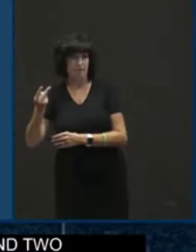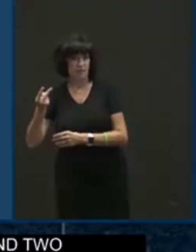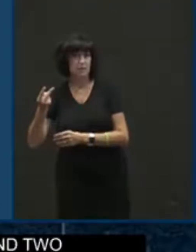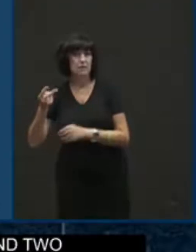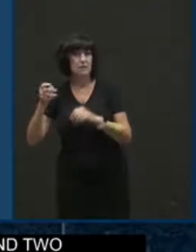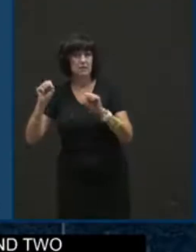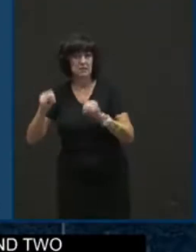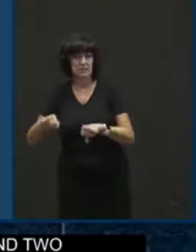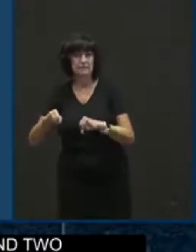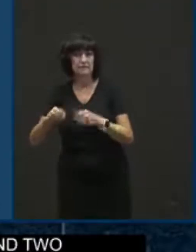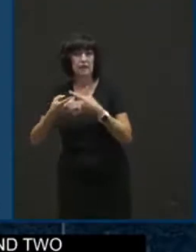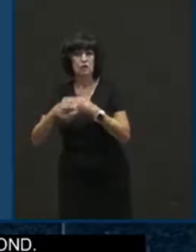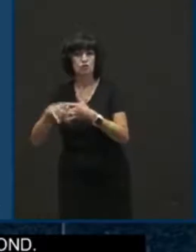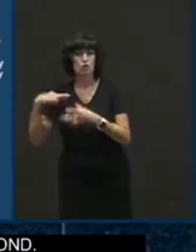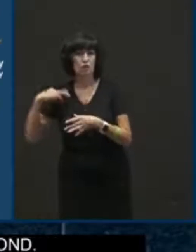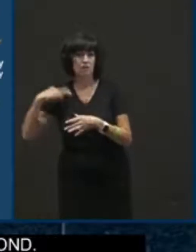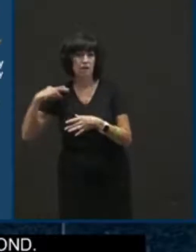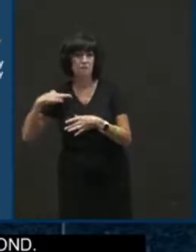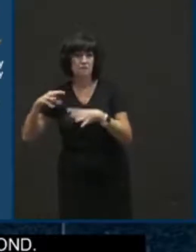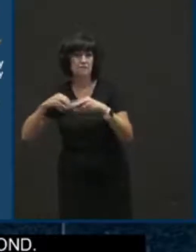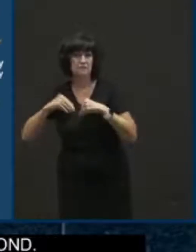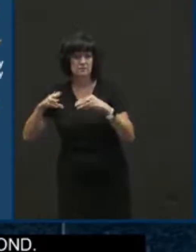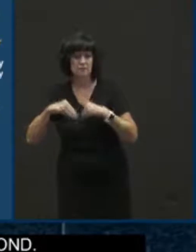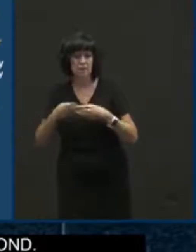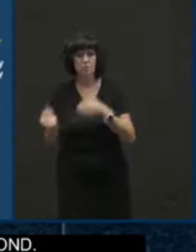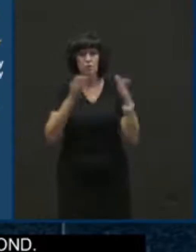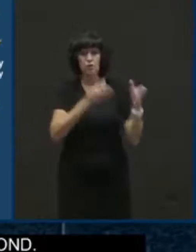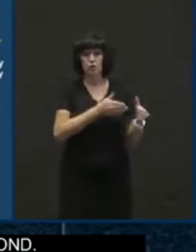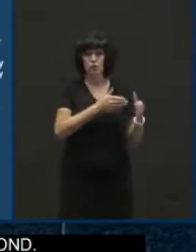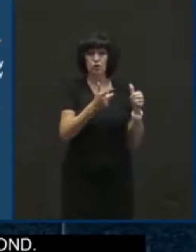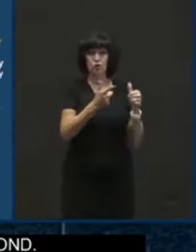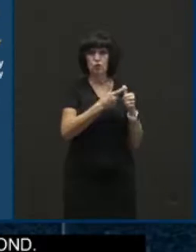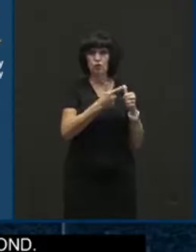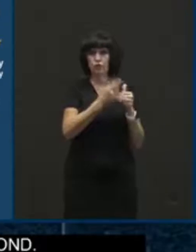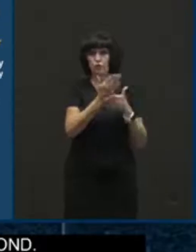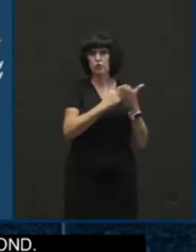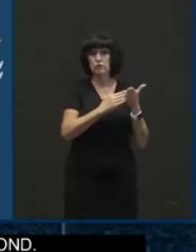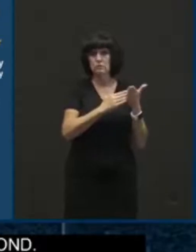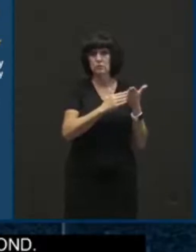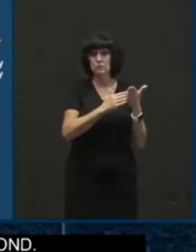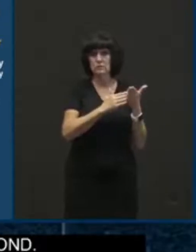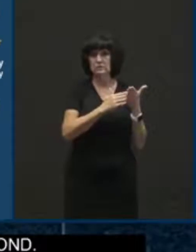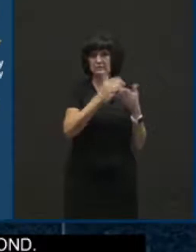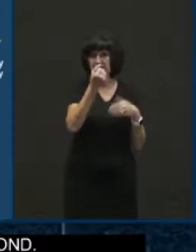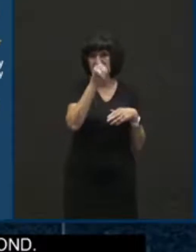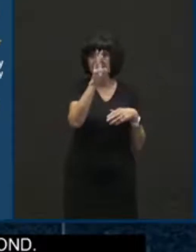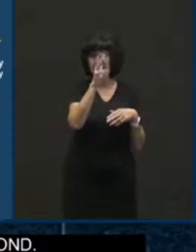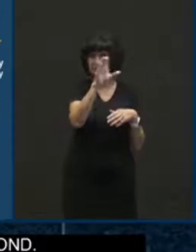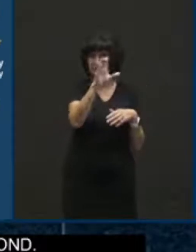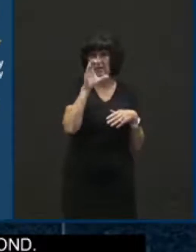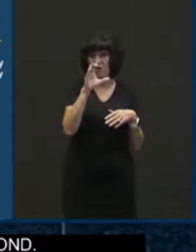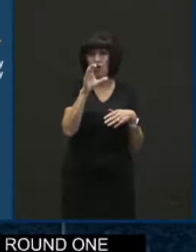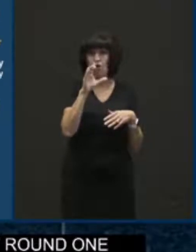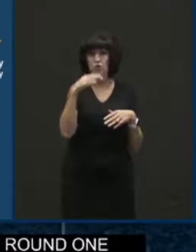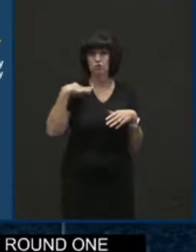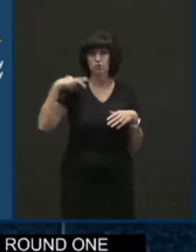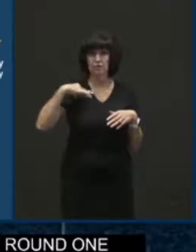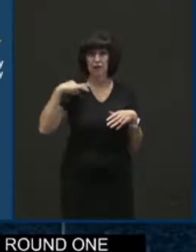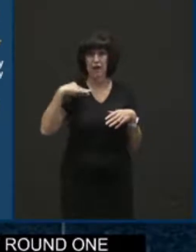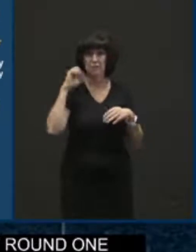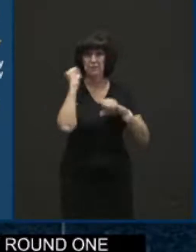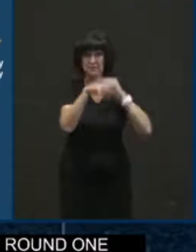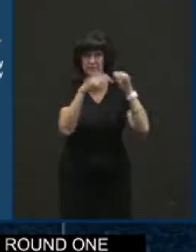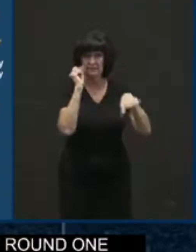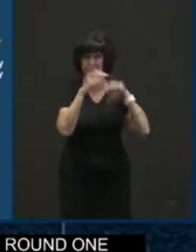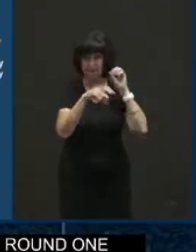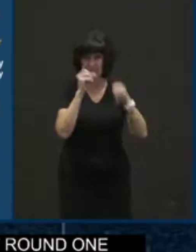of that money, just to give you an idea of round one, about over 1,600 applicants eligible